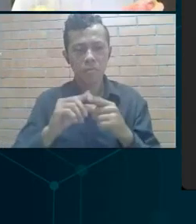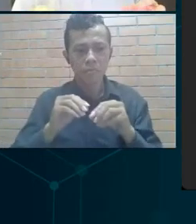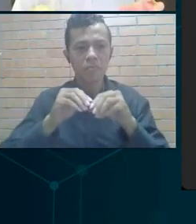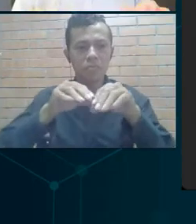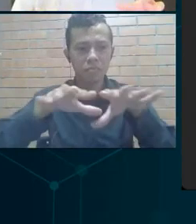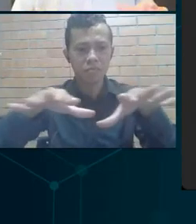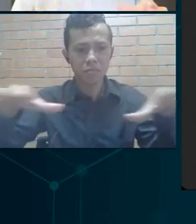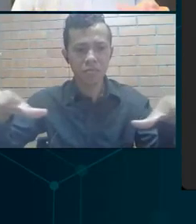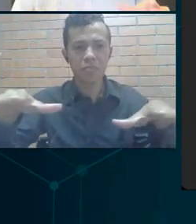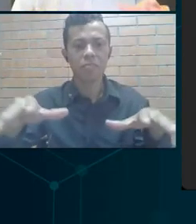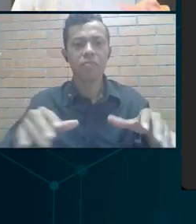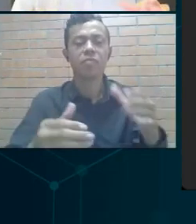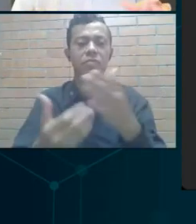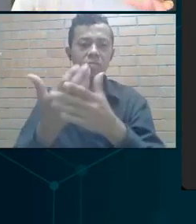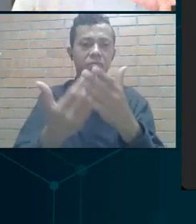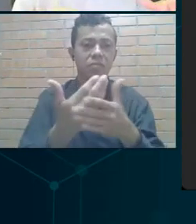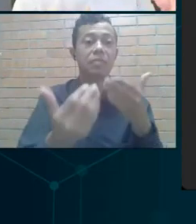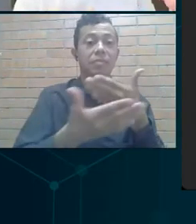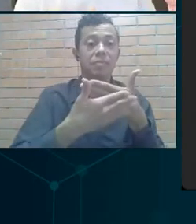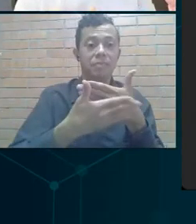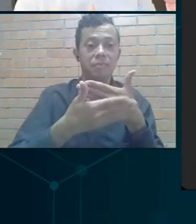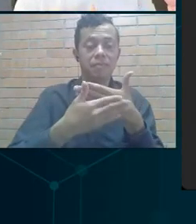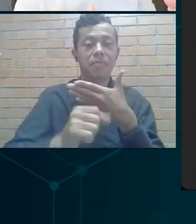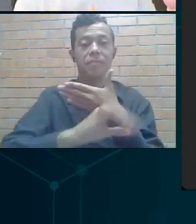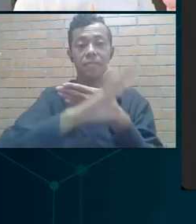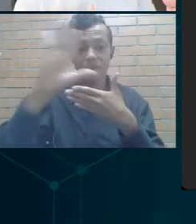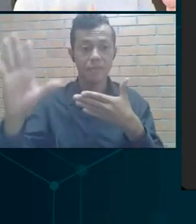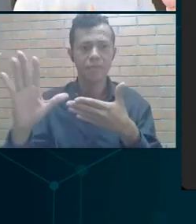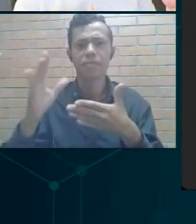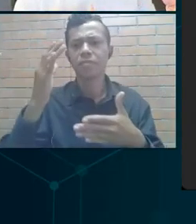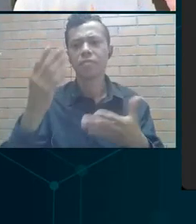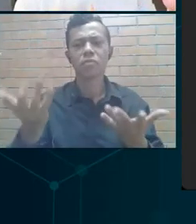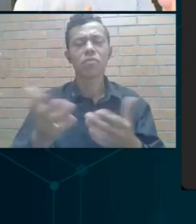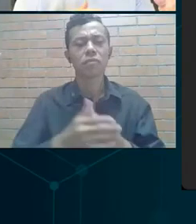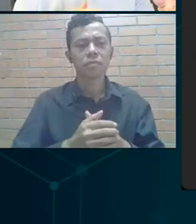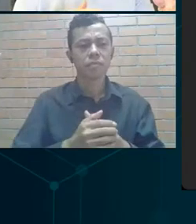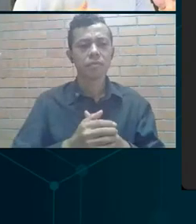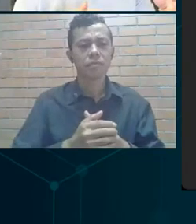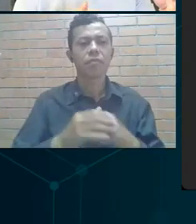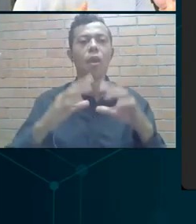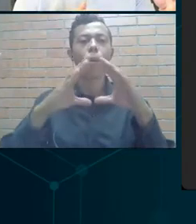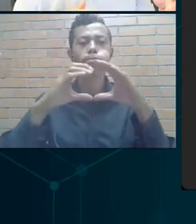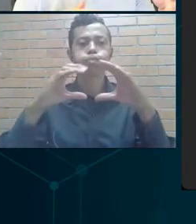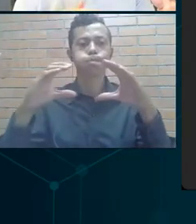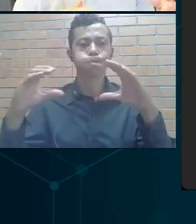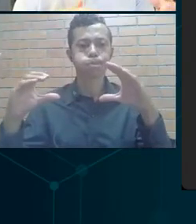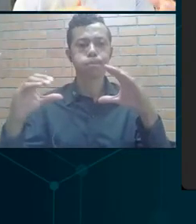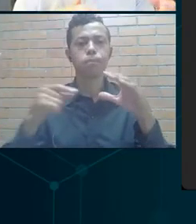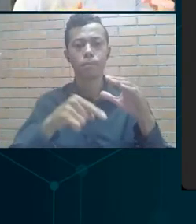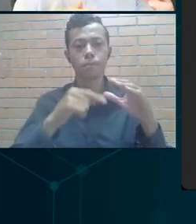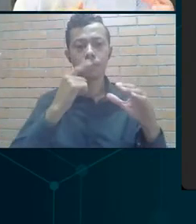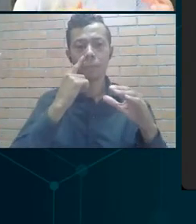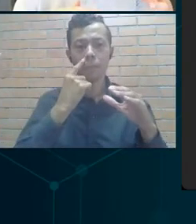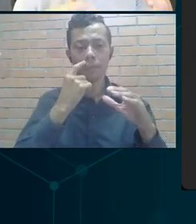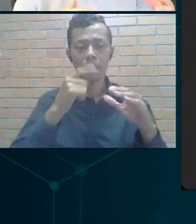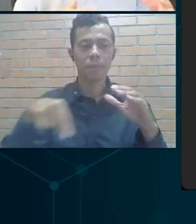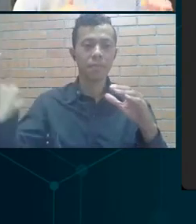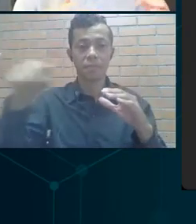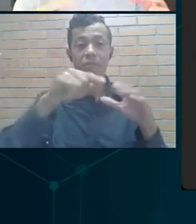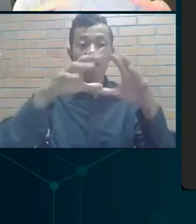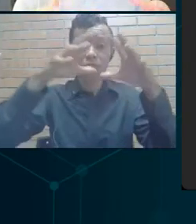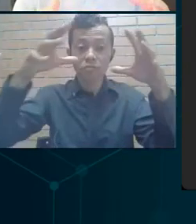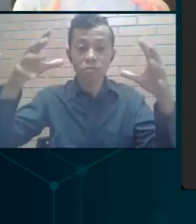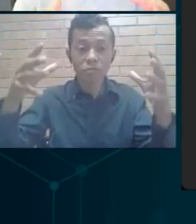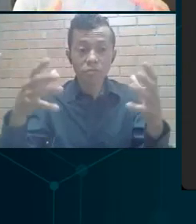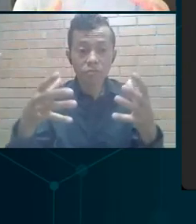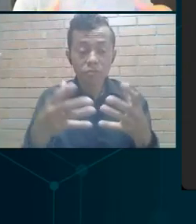comes to the cloud, the IoT part of the world is sensing. You have an increasing amount